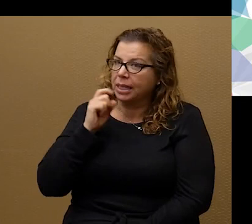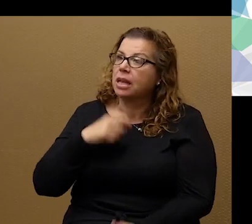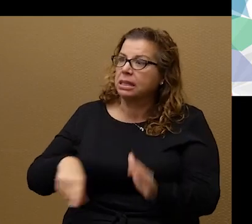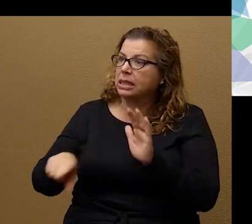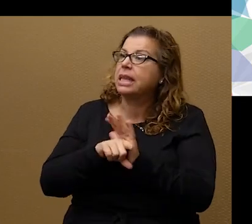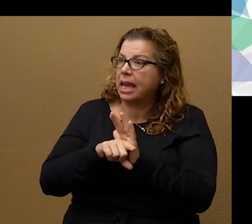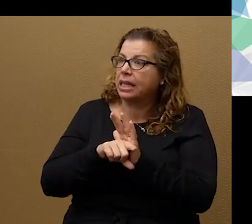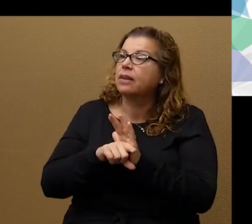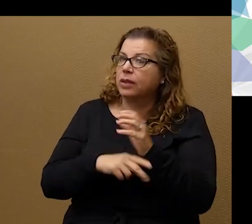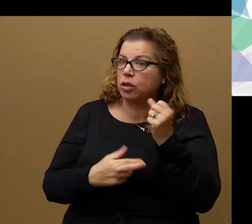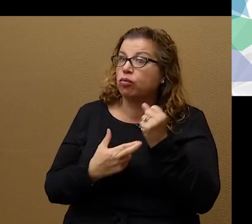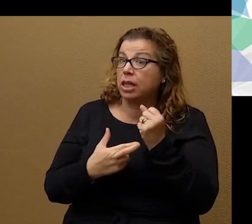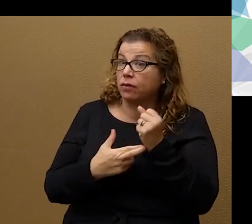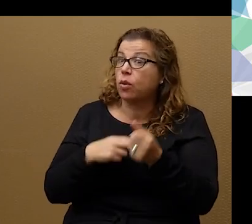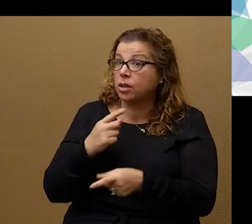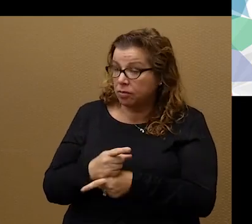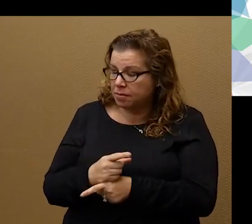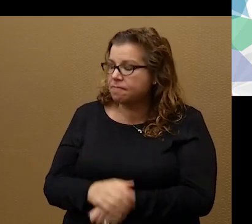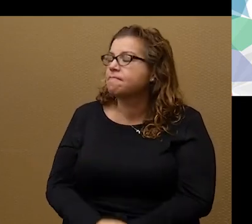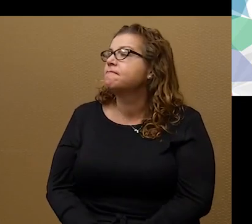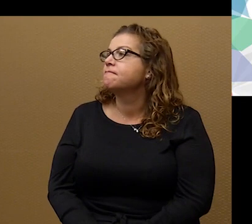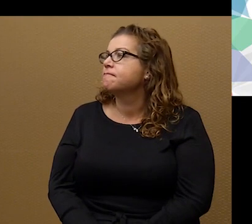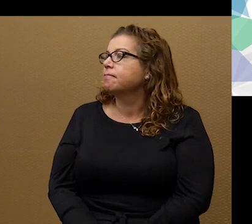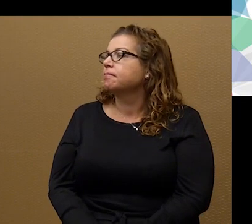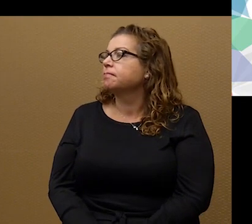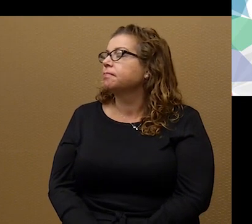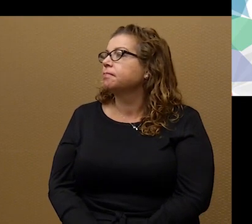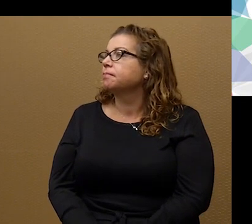negatively reinforced.